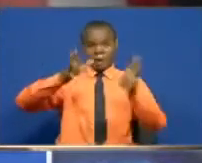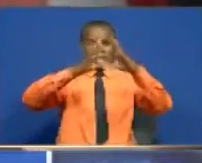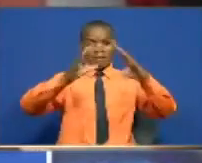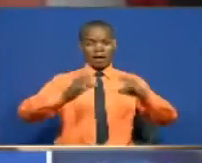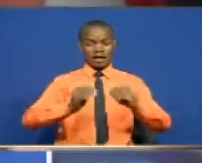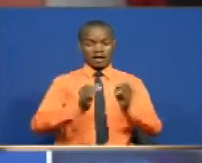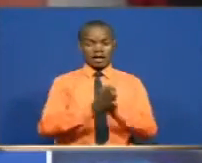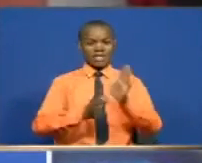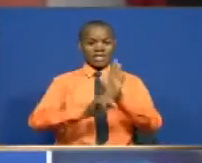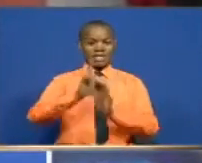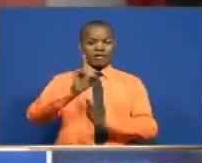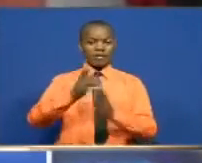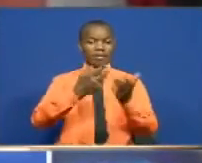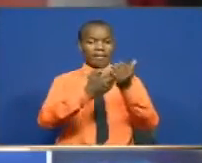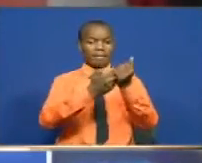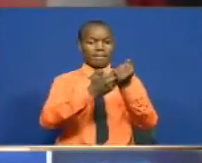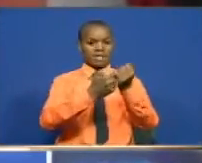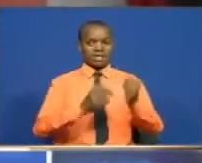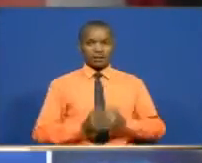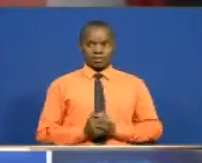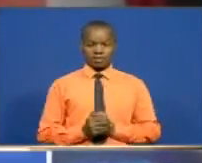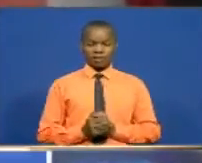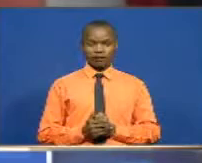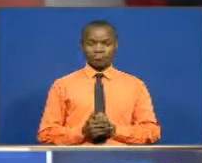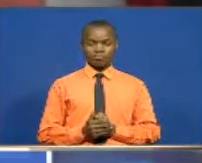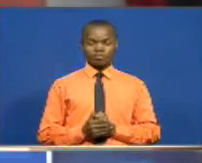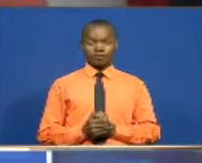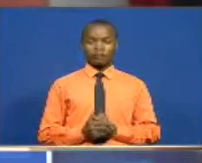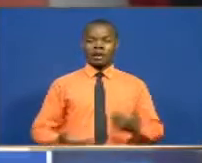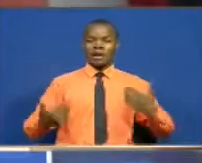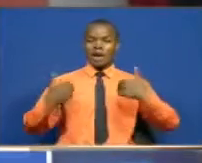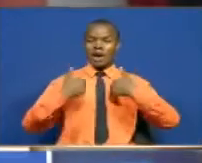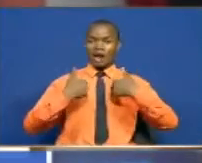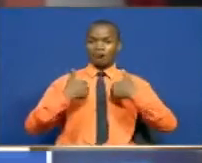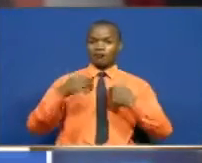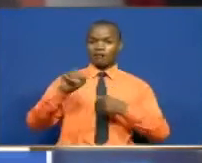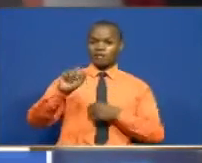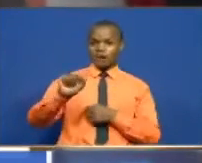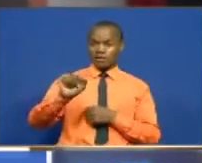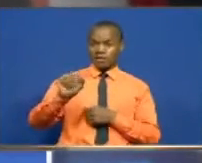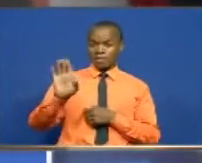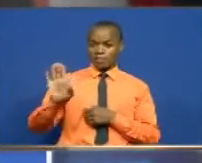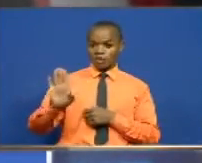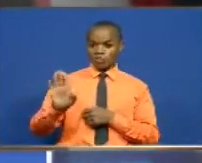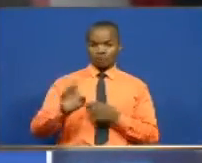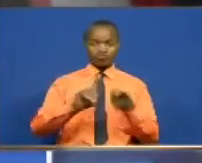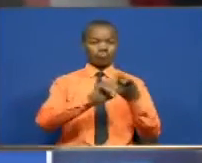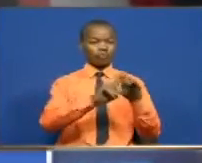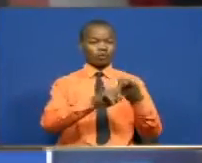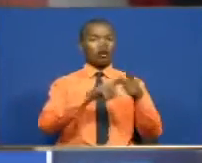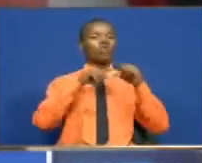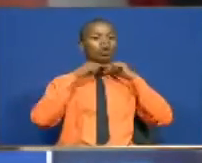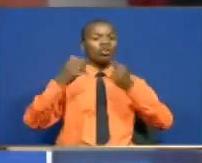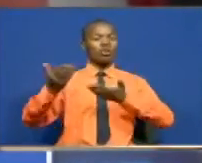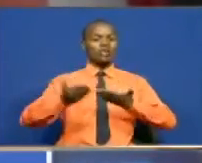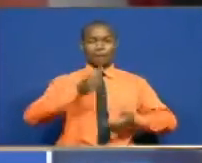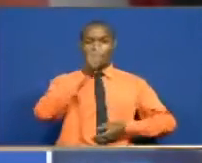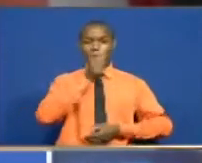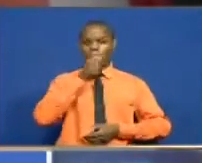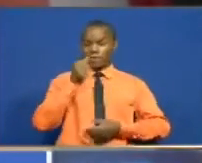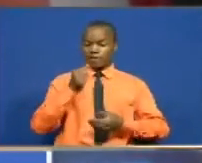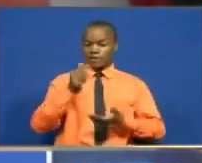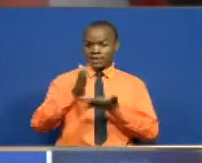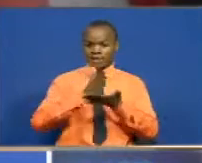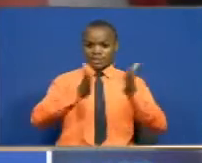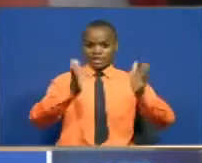strategy encompasses five pillars: one, boosting private sector; second, enhancing